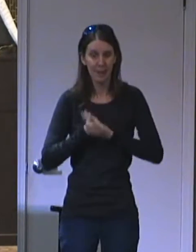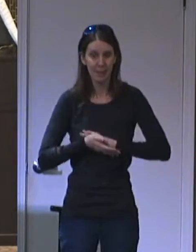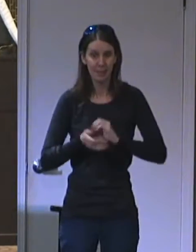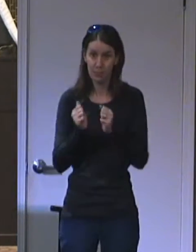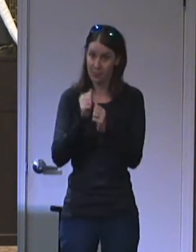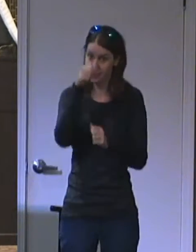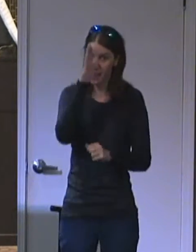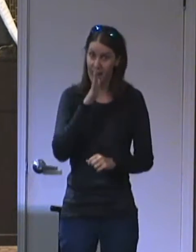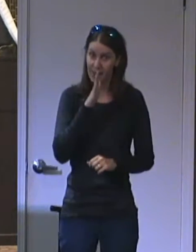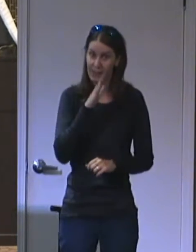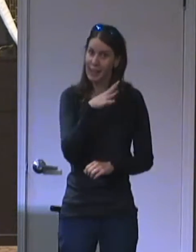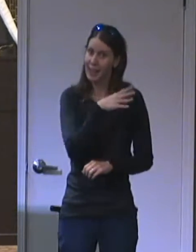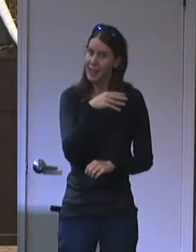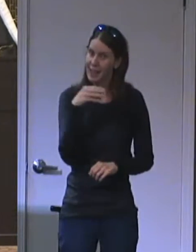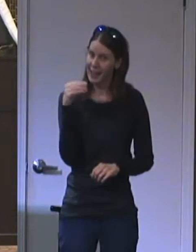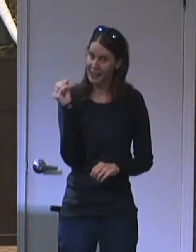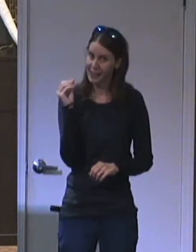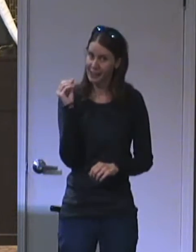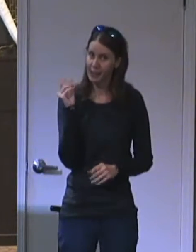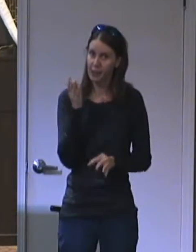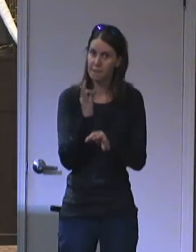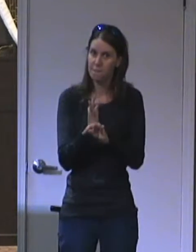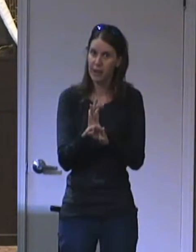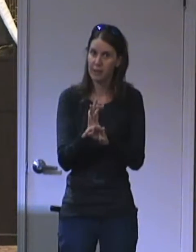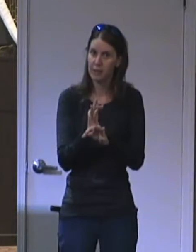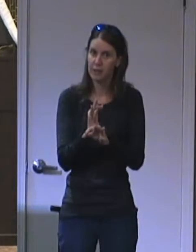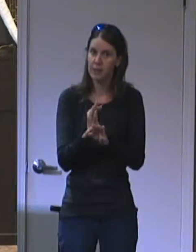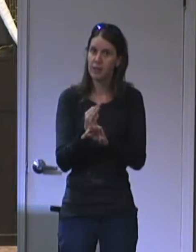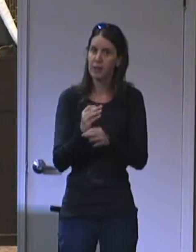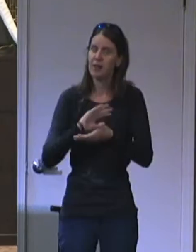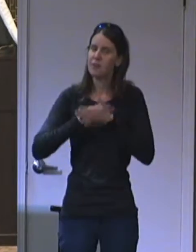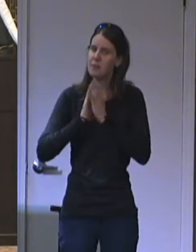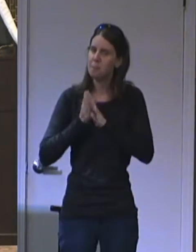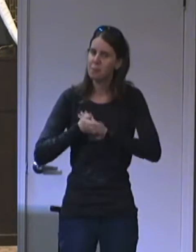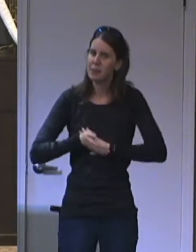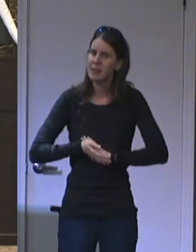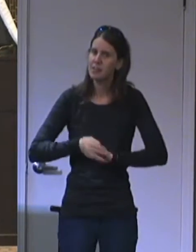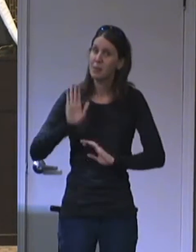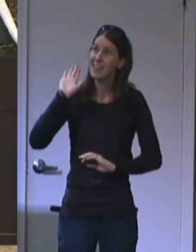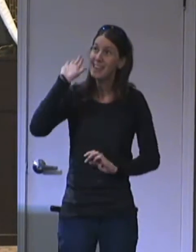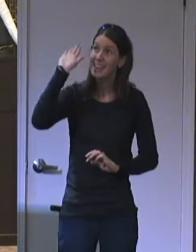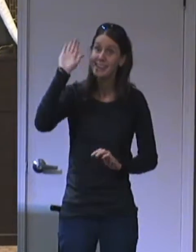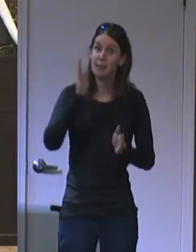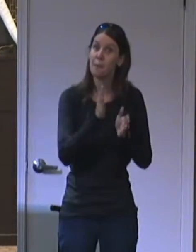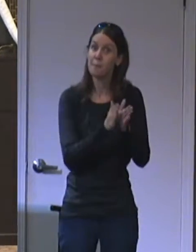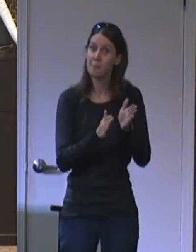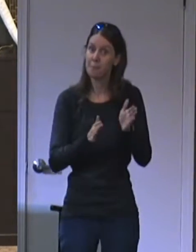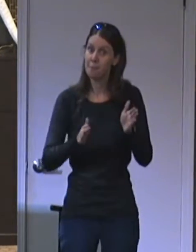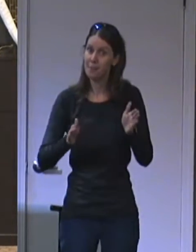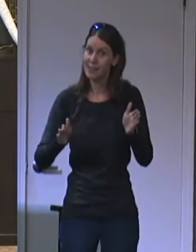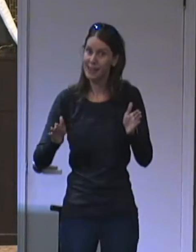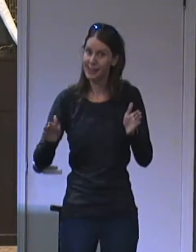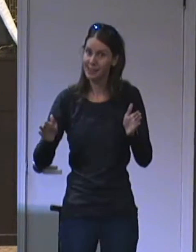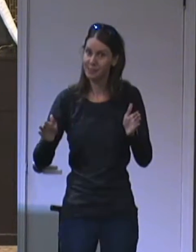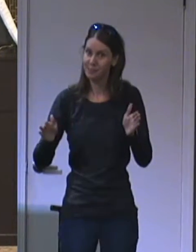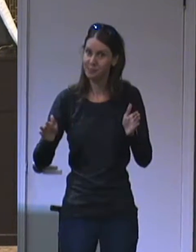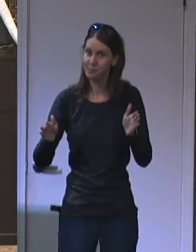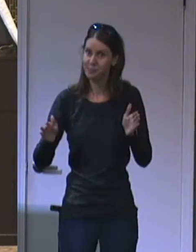with God, but also, by faith, having peace with God's plan.